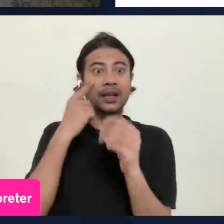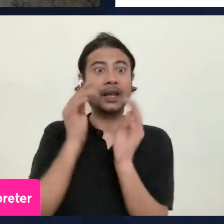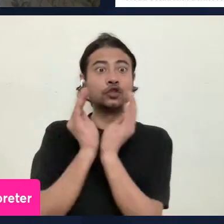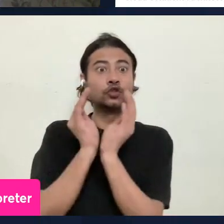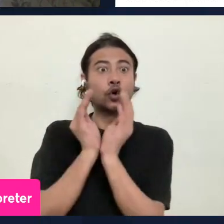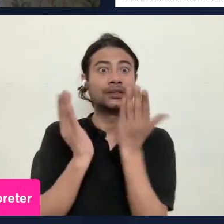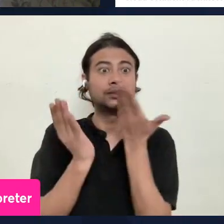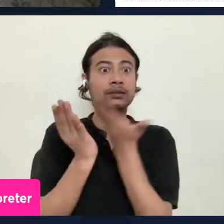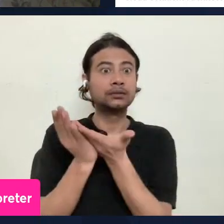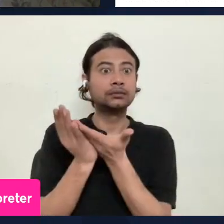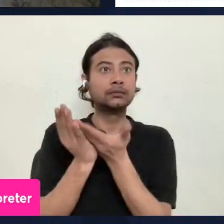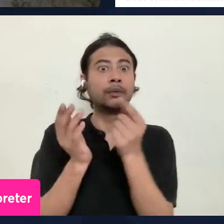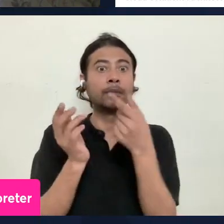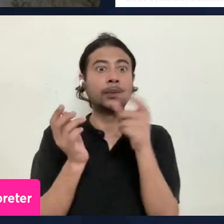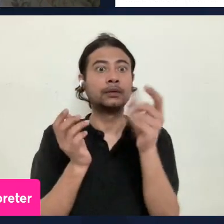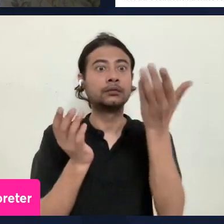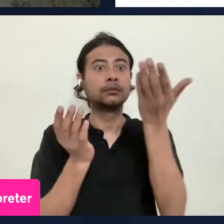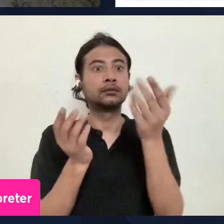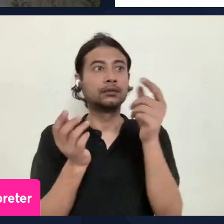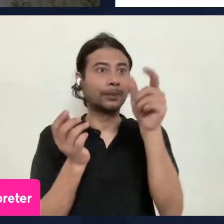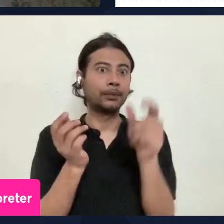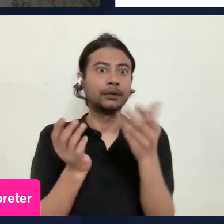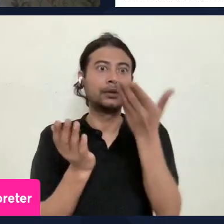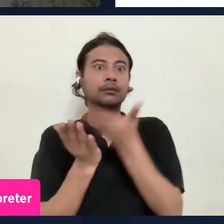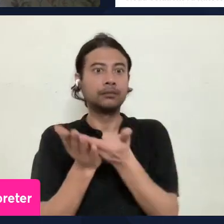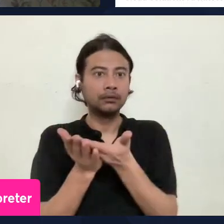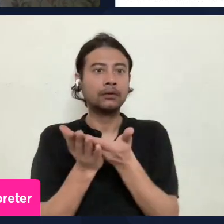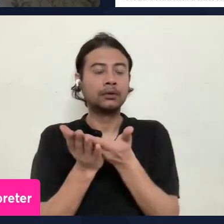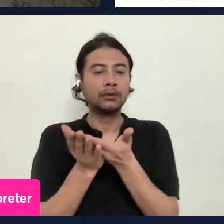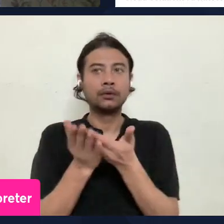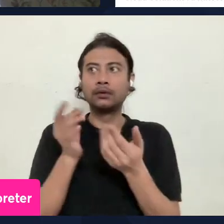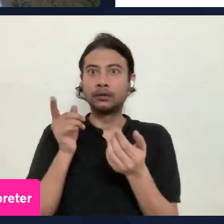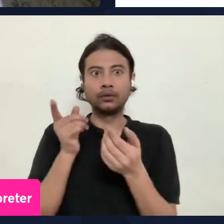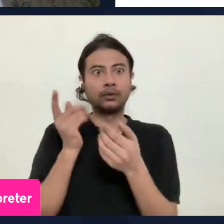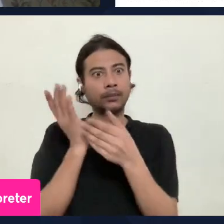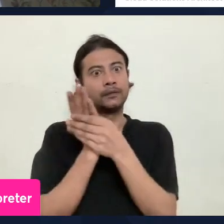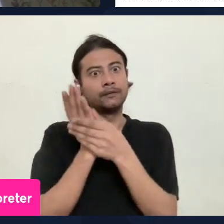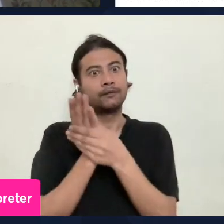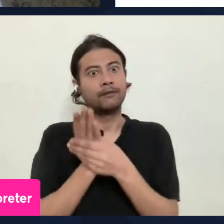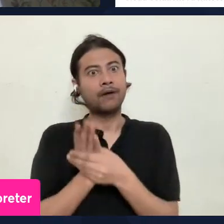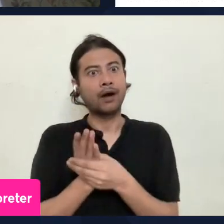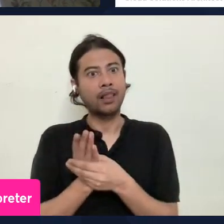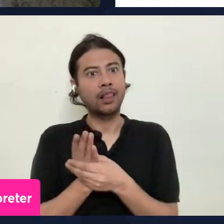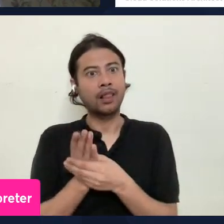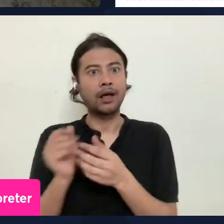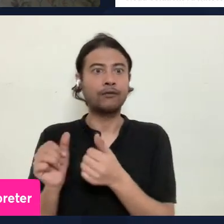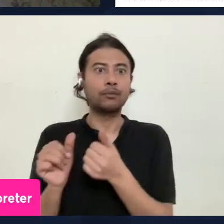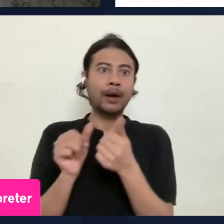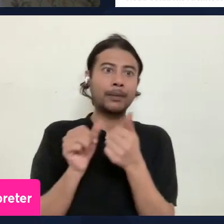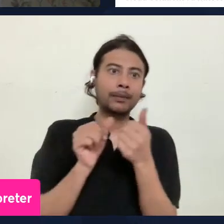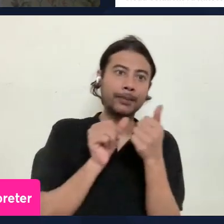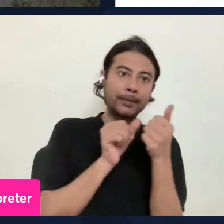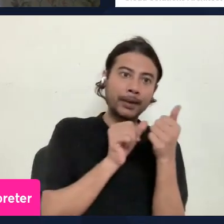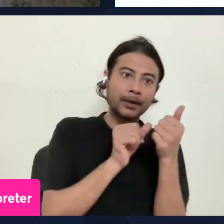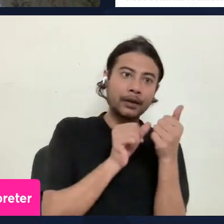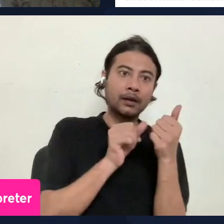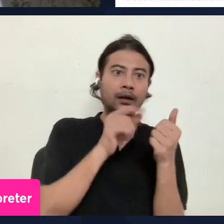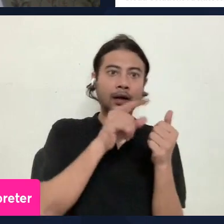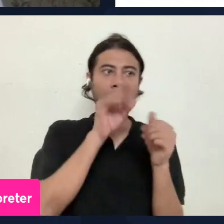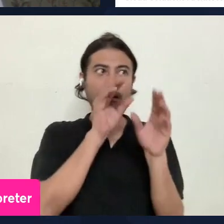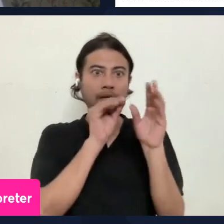in documents, which someone would probably need to read through and gain intelligence from, to